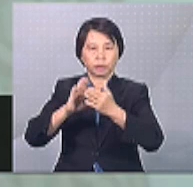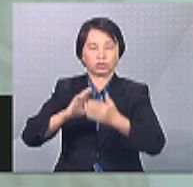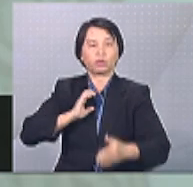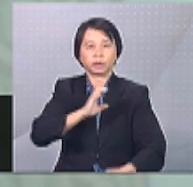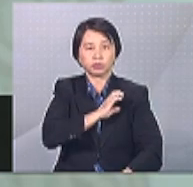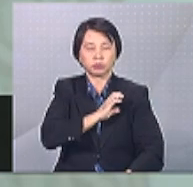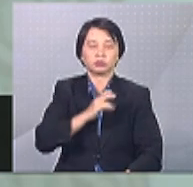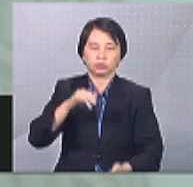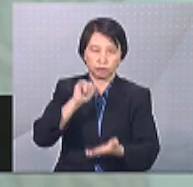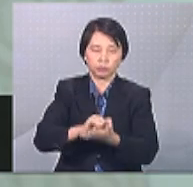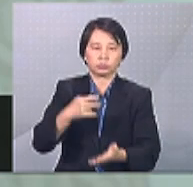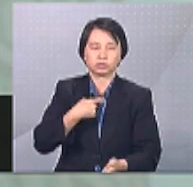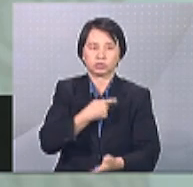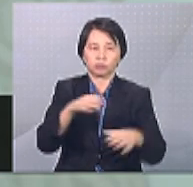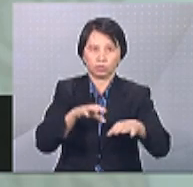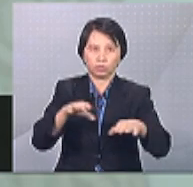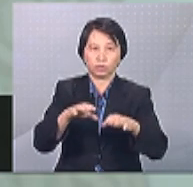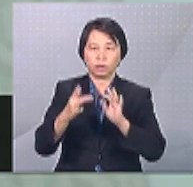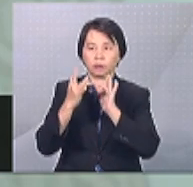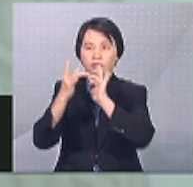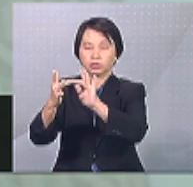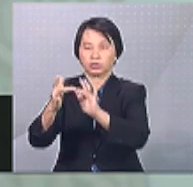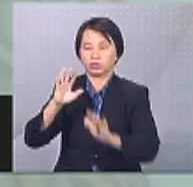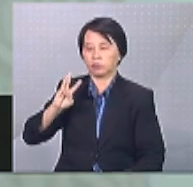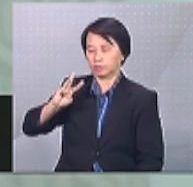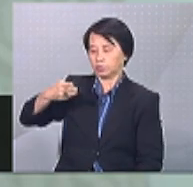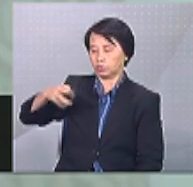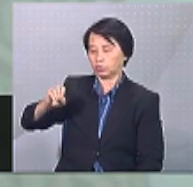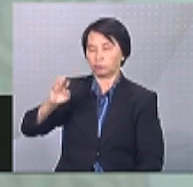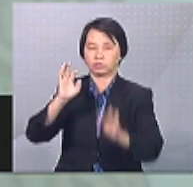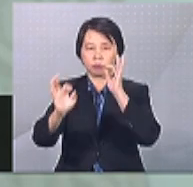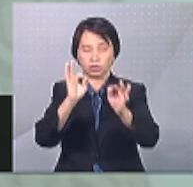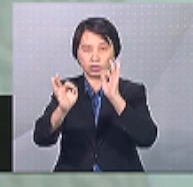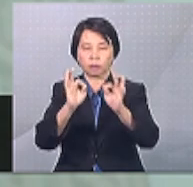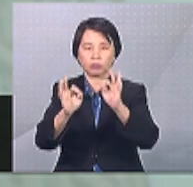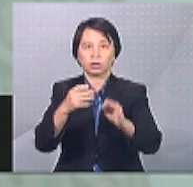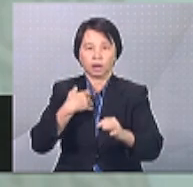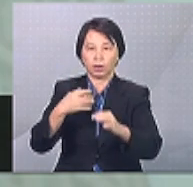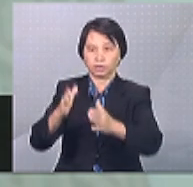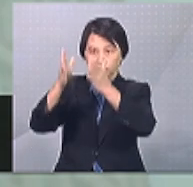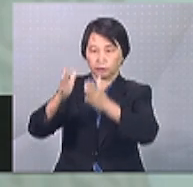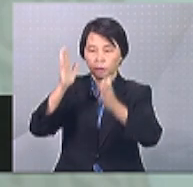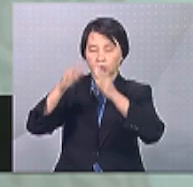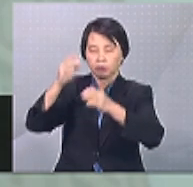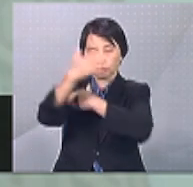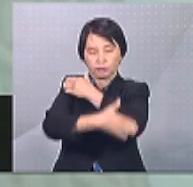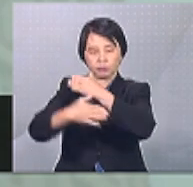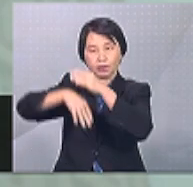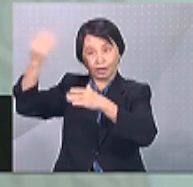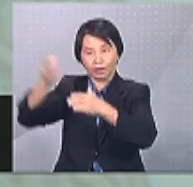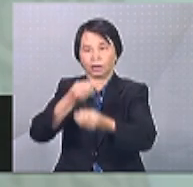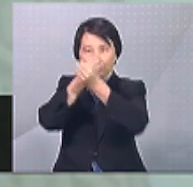as under the network of WHO. So if we have citizens from other countries, normally we inform